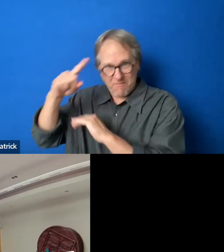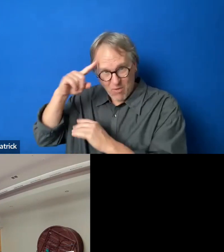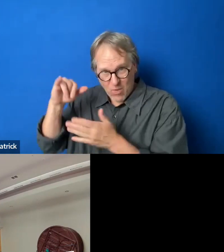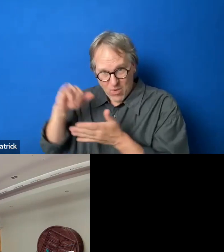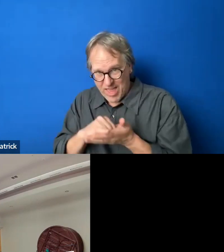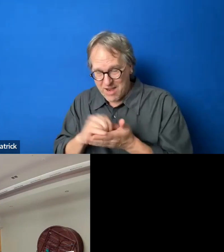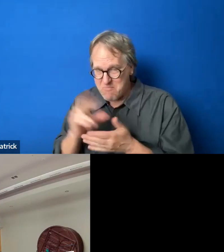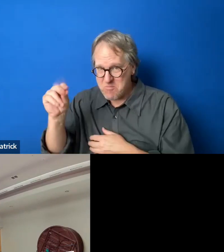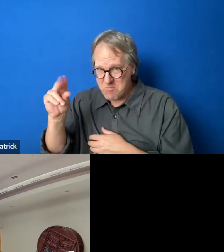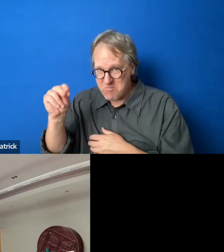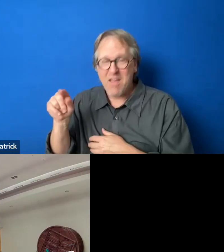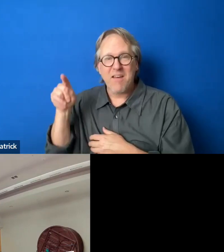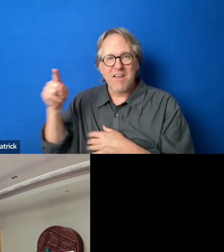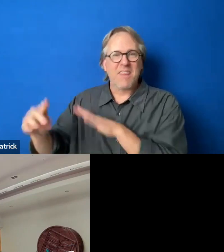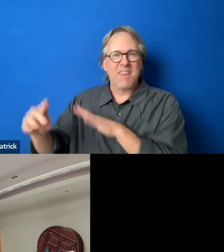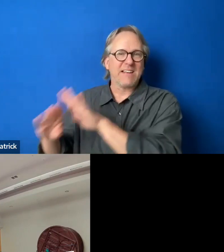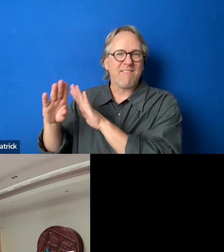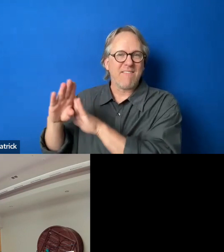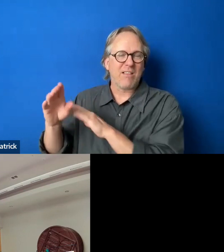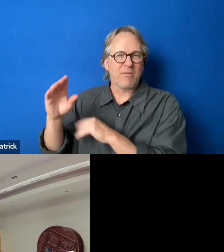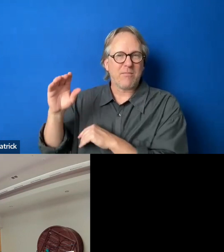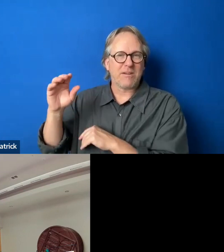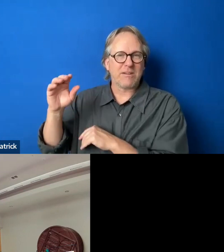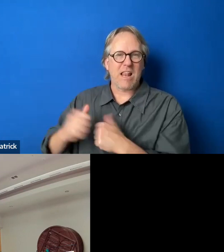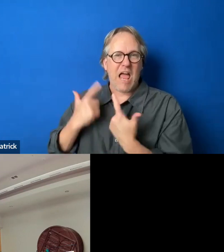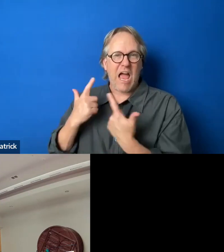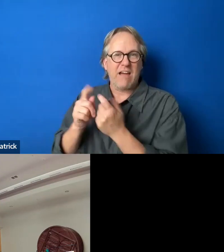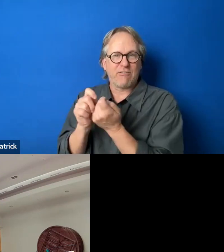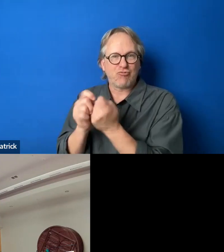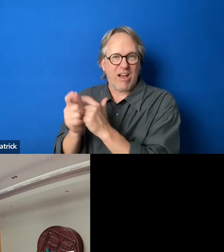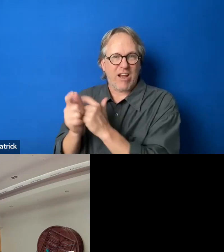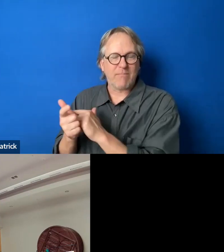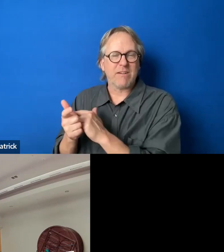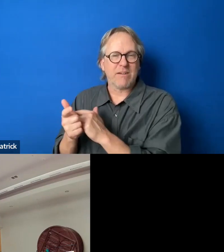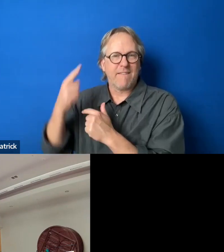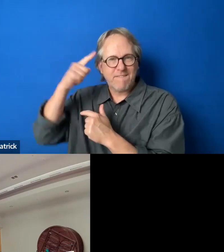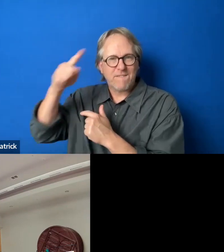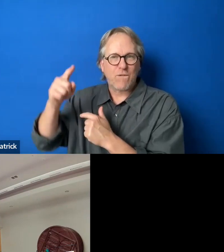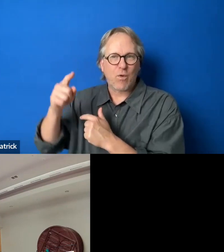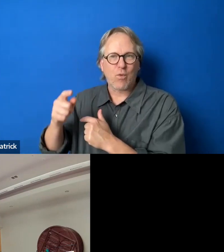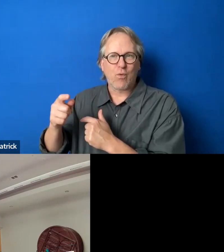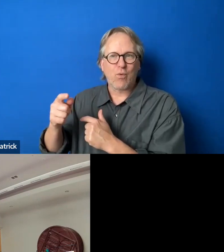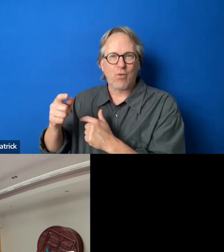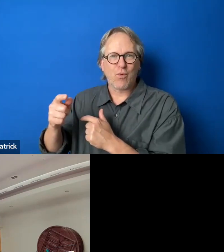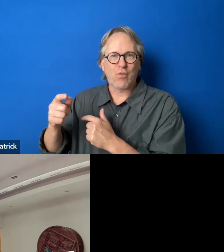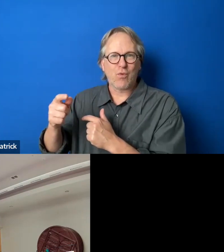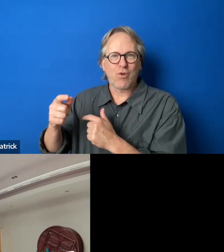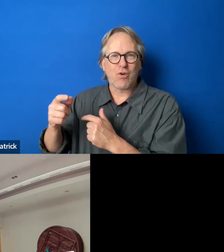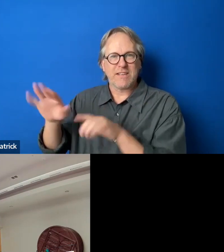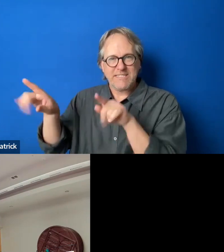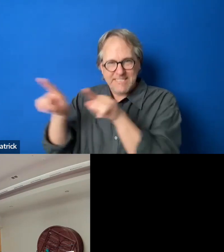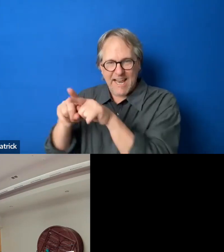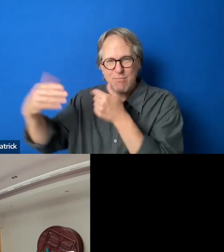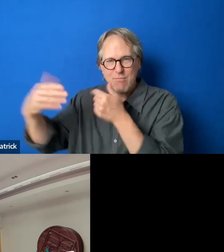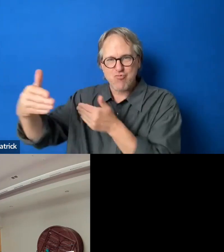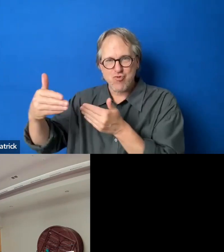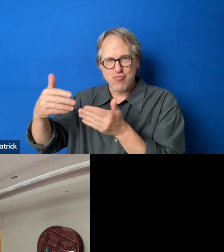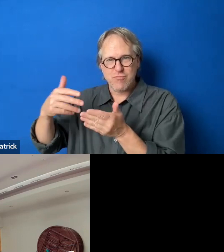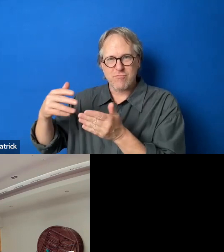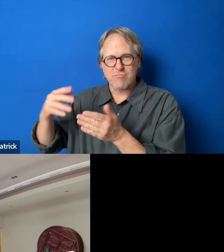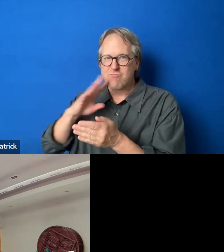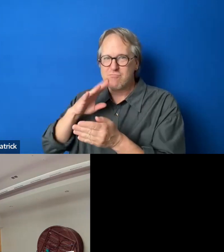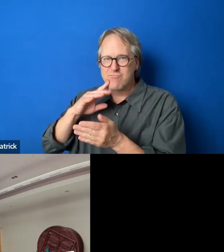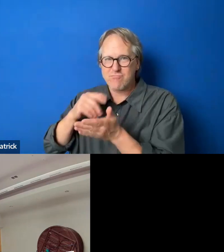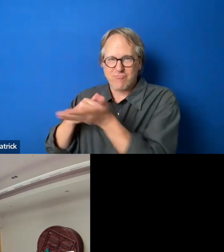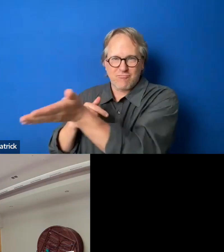they developed the app for people to have conversations in the same room with each other where somebody needs